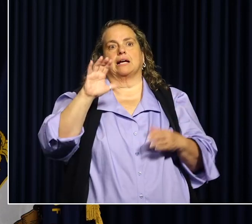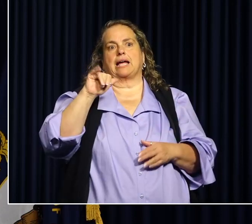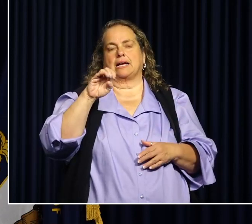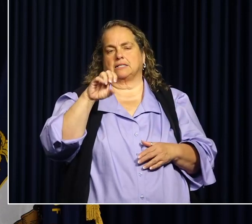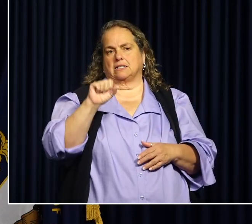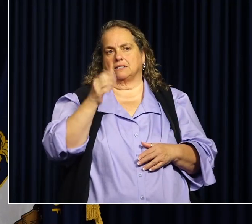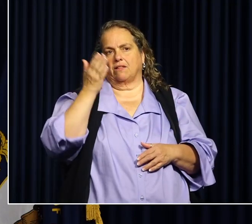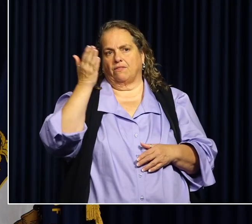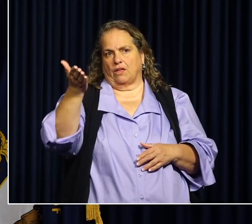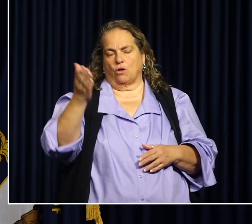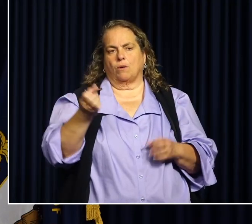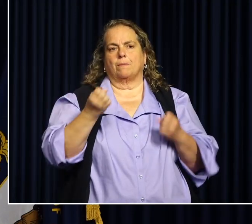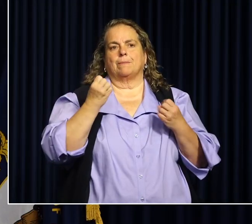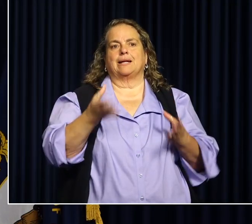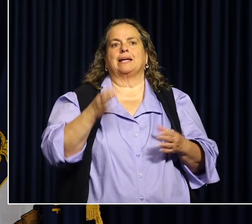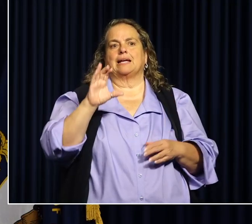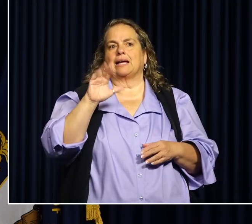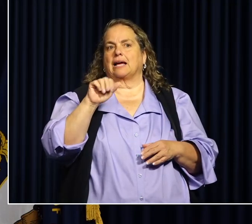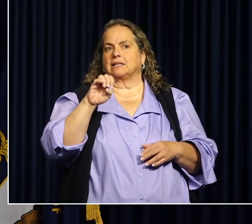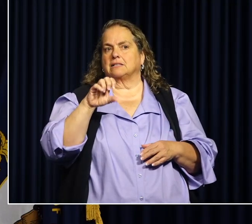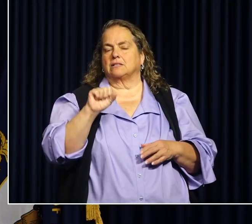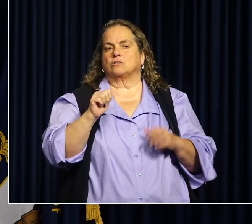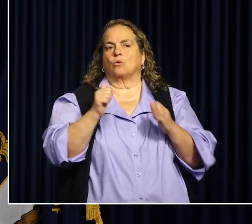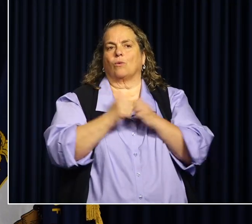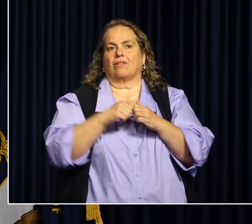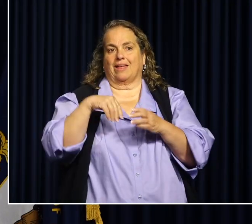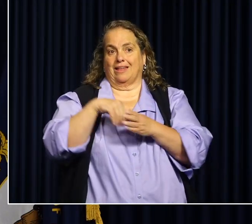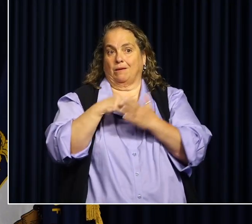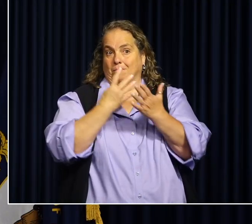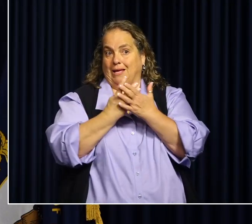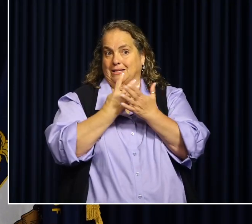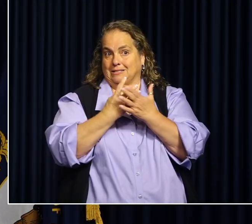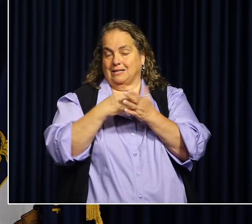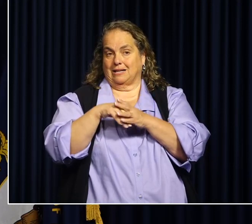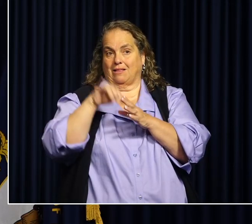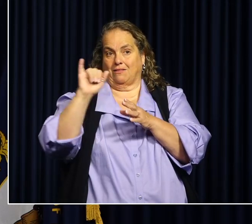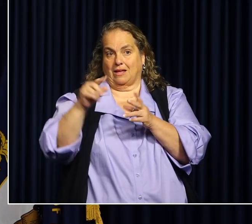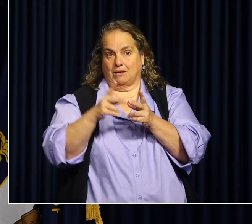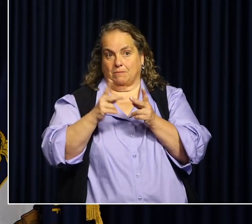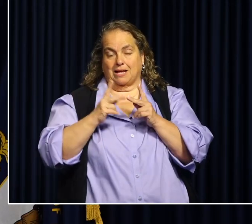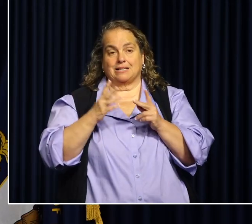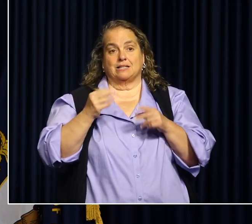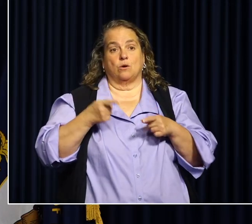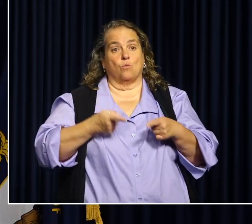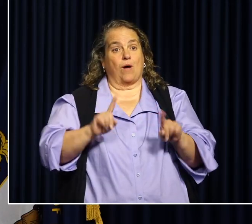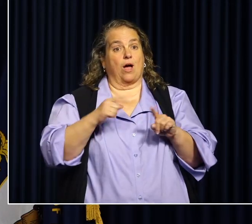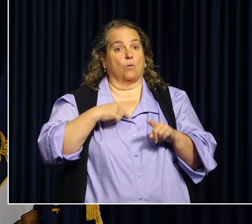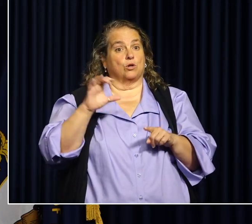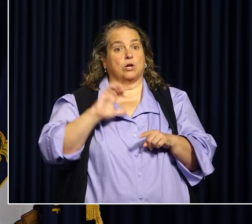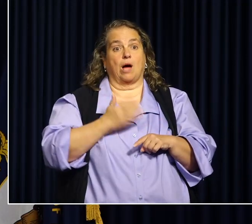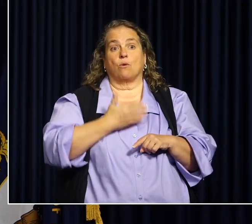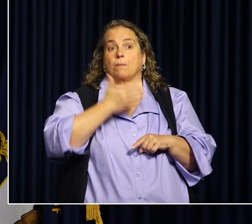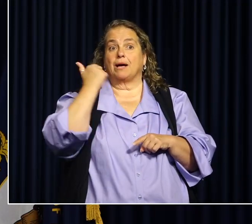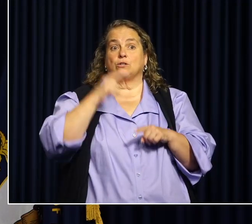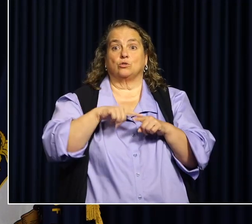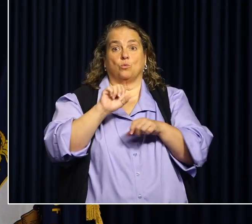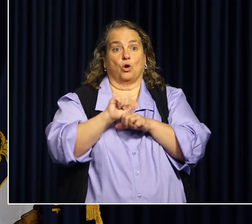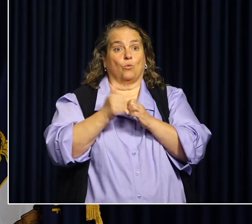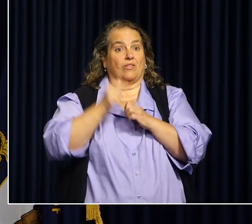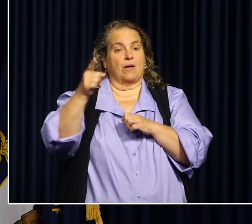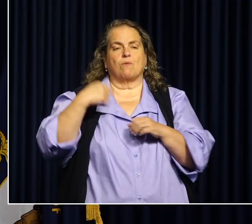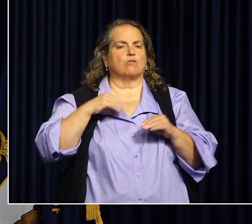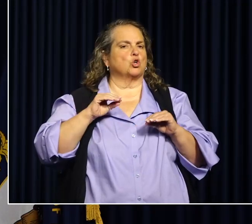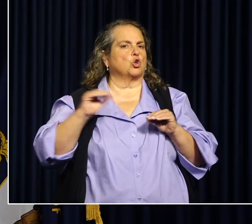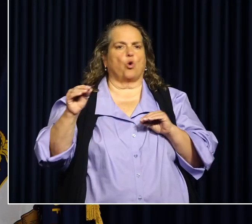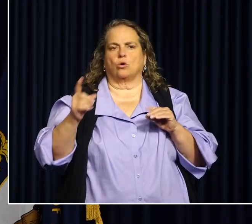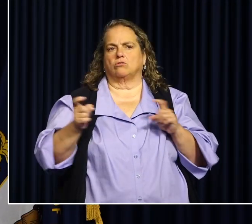there, a lot of cases with inmates in that facility. And while we are doing our best to work with the facility, we have no